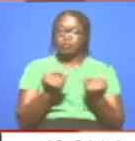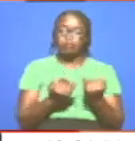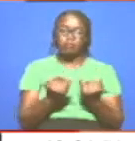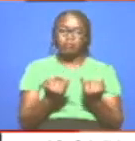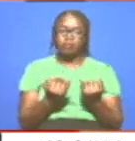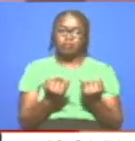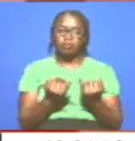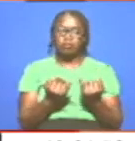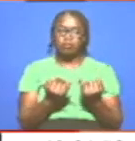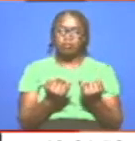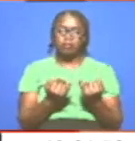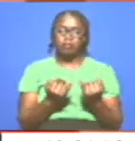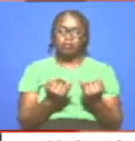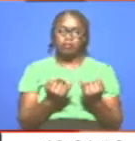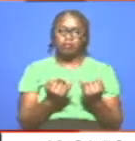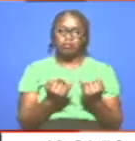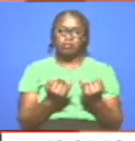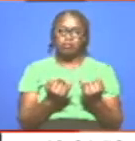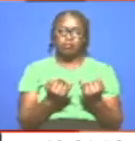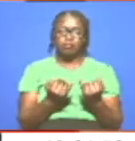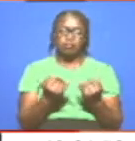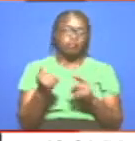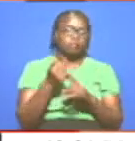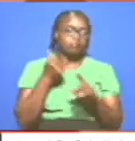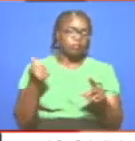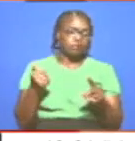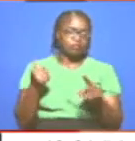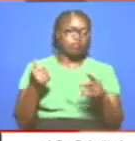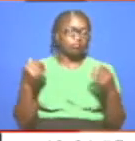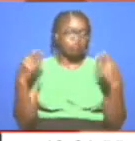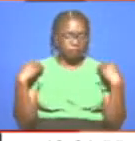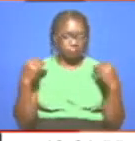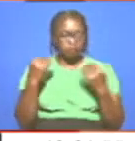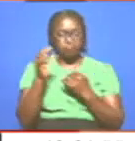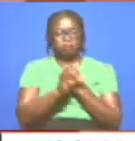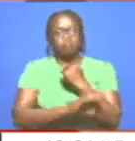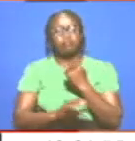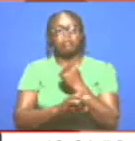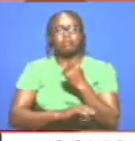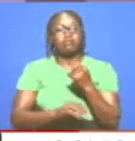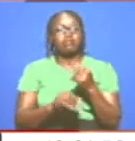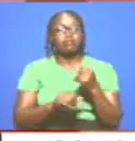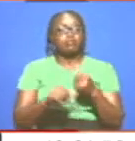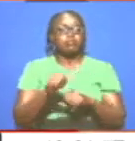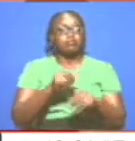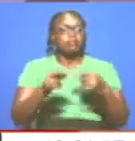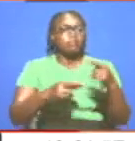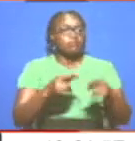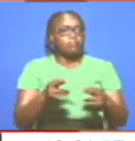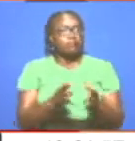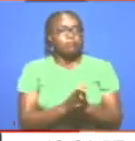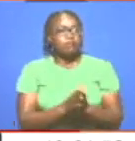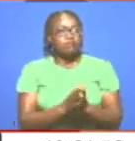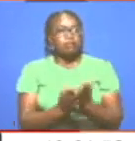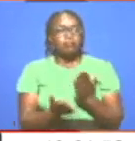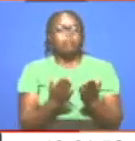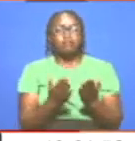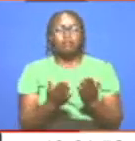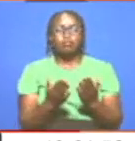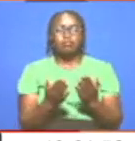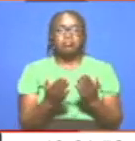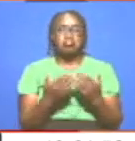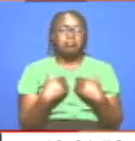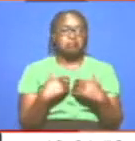that given the decline of the sport in the country, this is about revival. and it may take time. It may